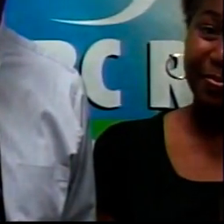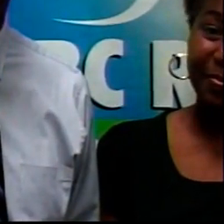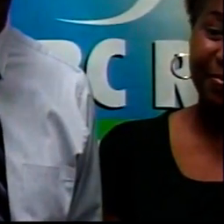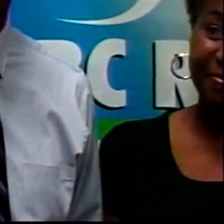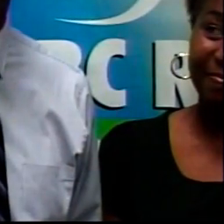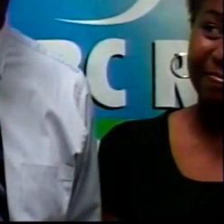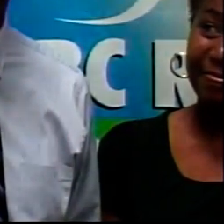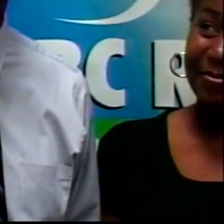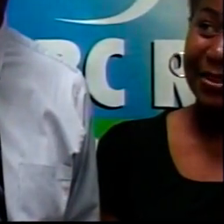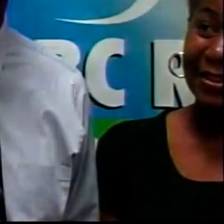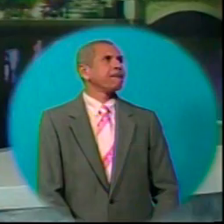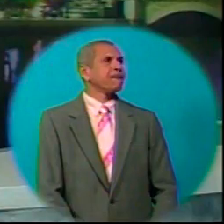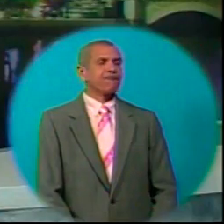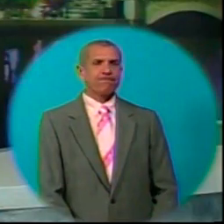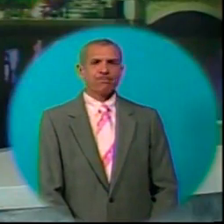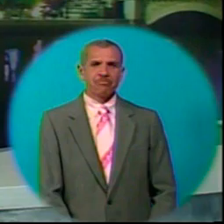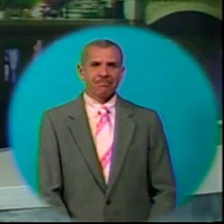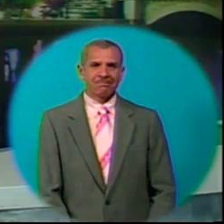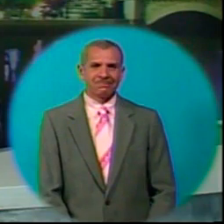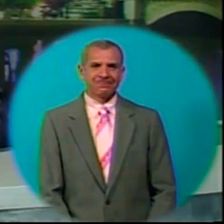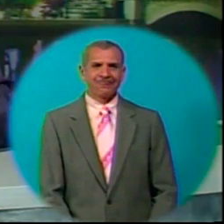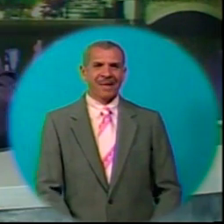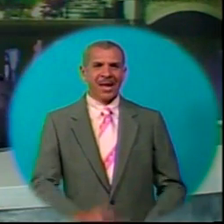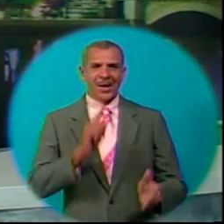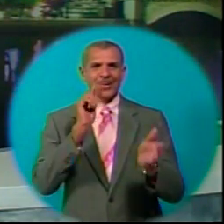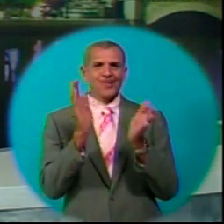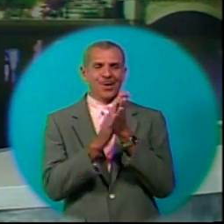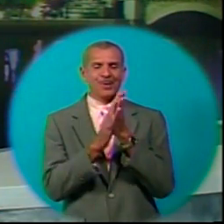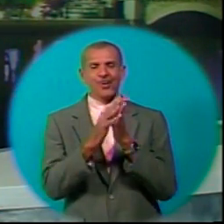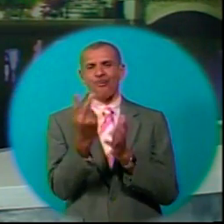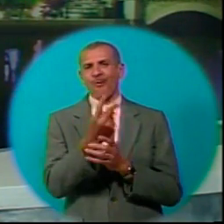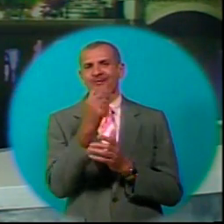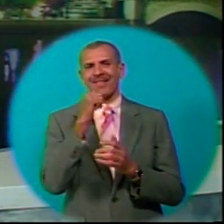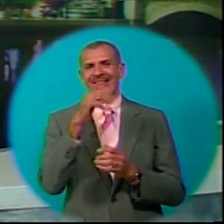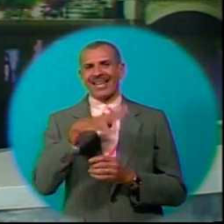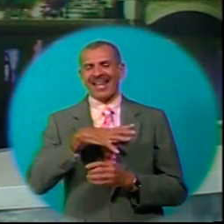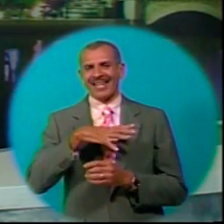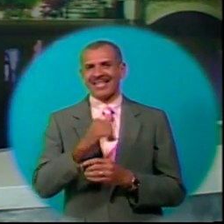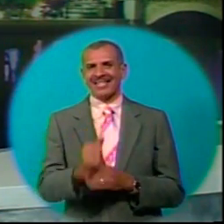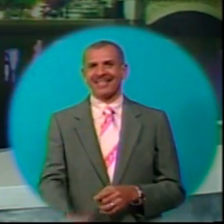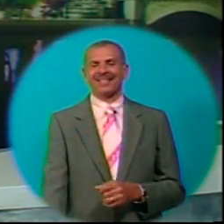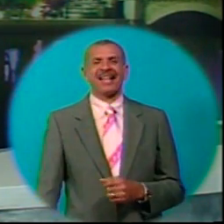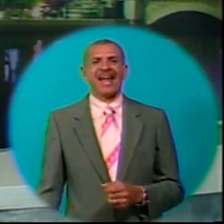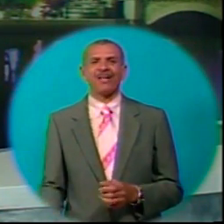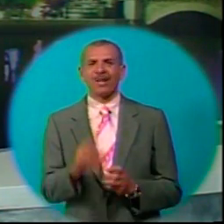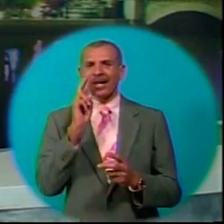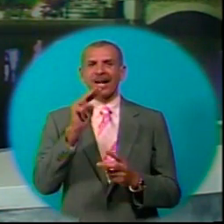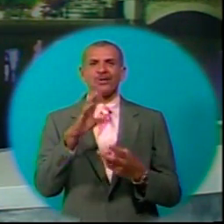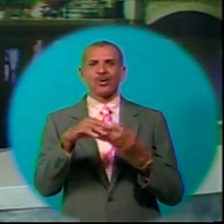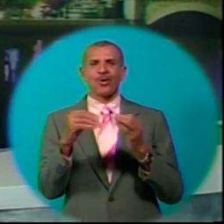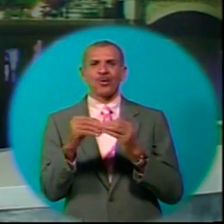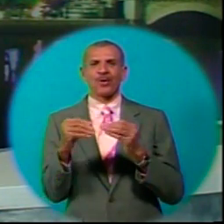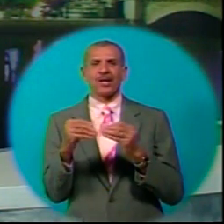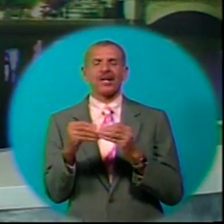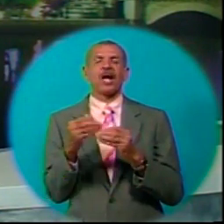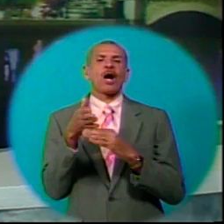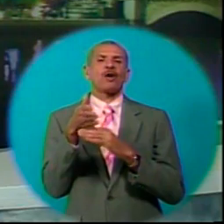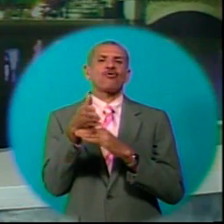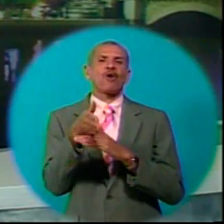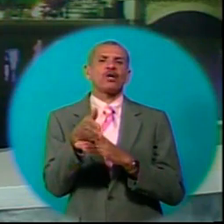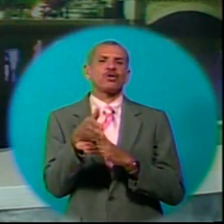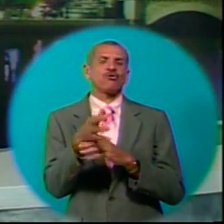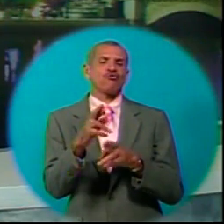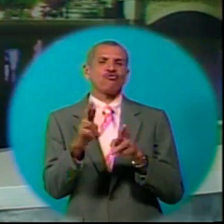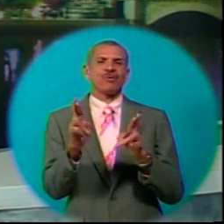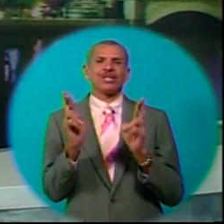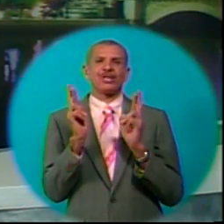continue enjoying the rhythm. Congratulations to both ladies. Well, still to come, I'll look at some of the stories making headlines across